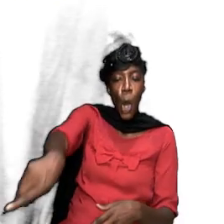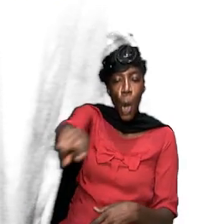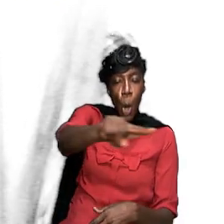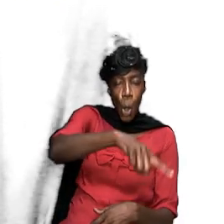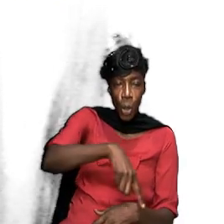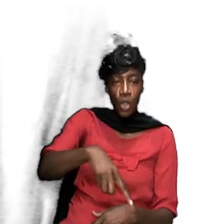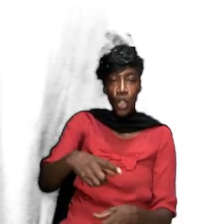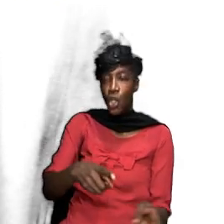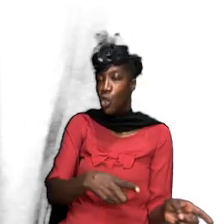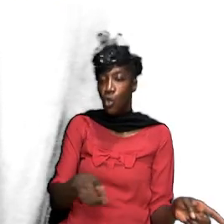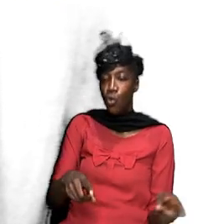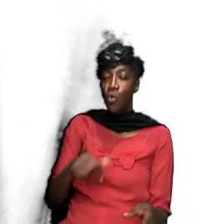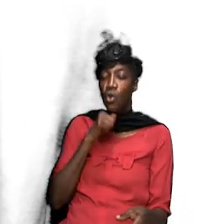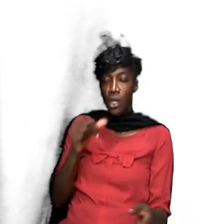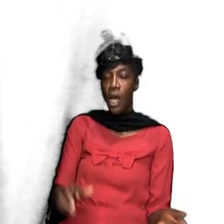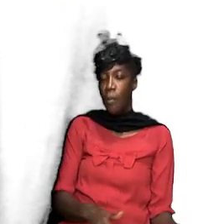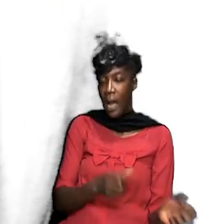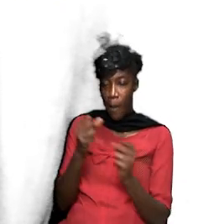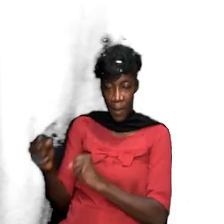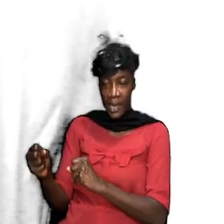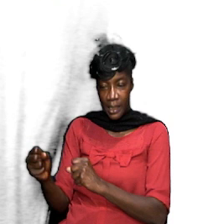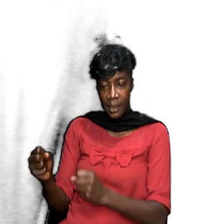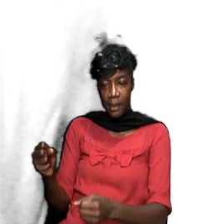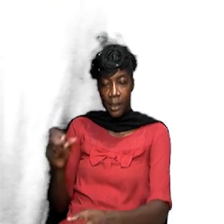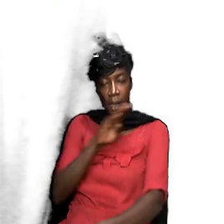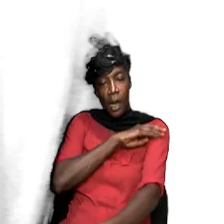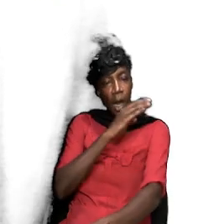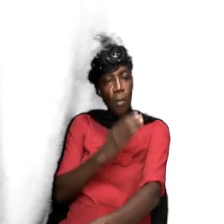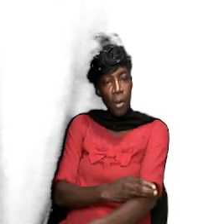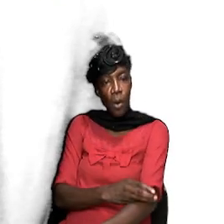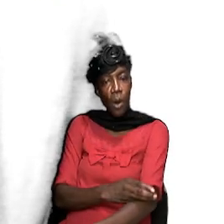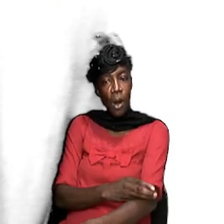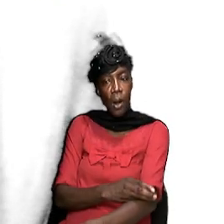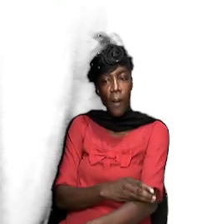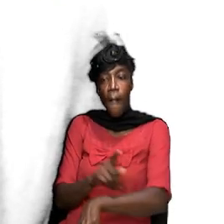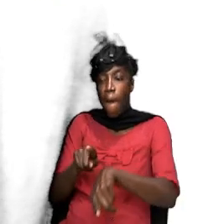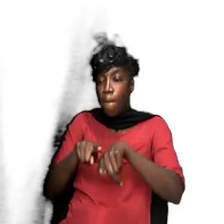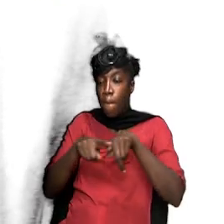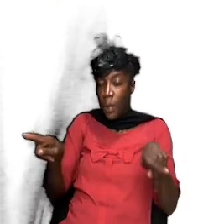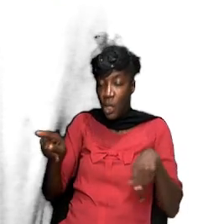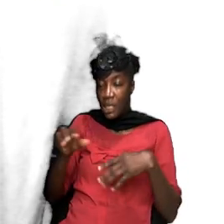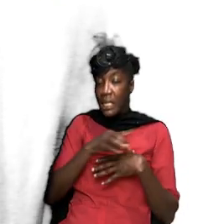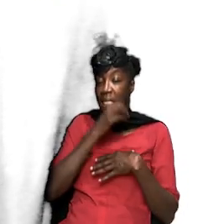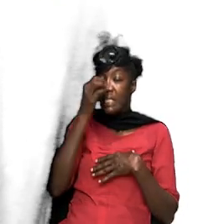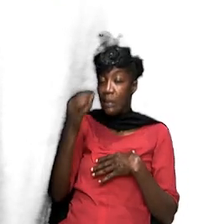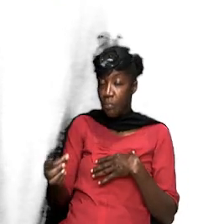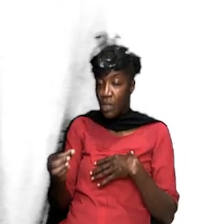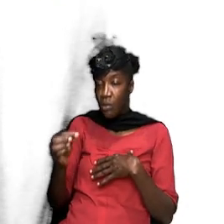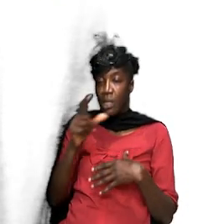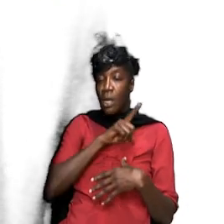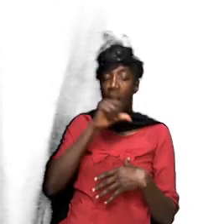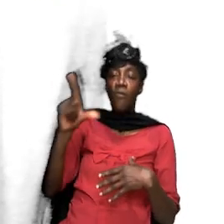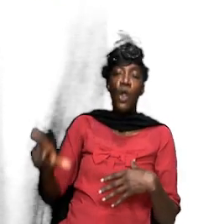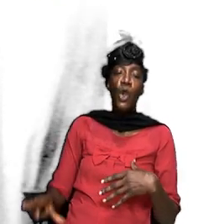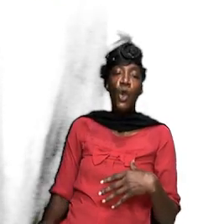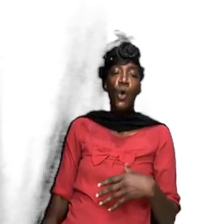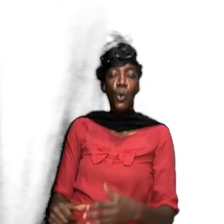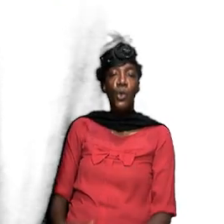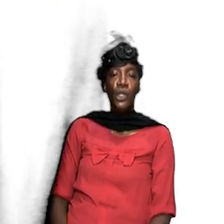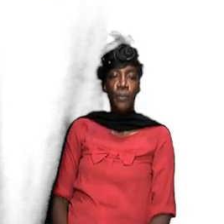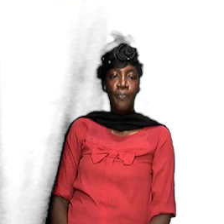it's not by might, nor by power, but by my spirit, saith the Lord.